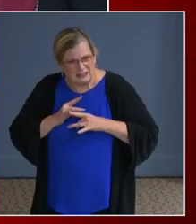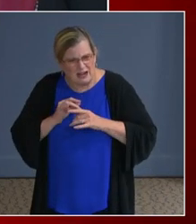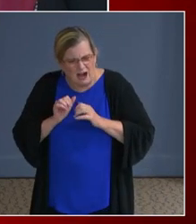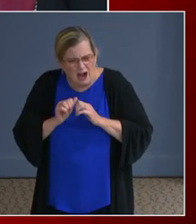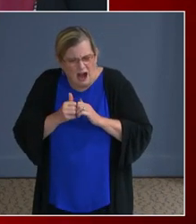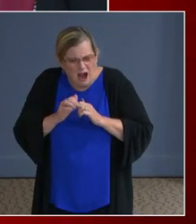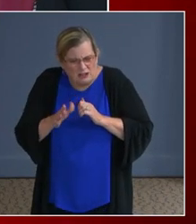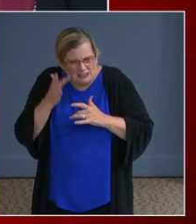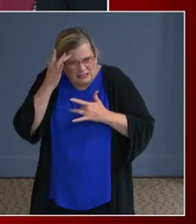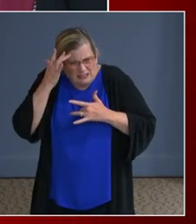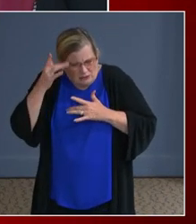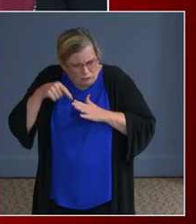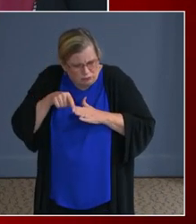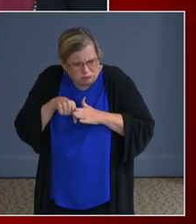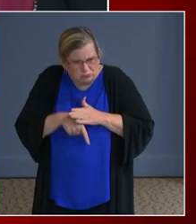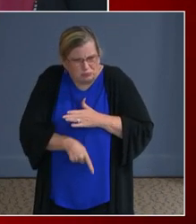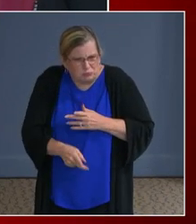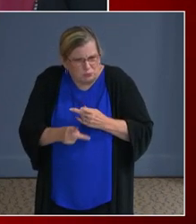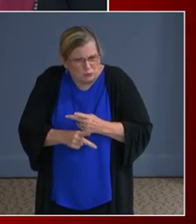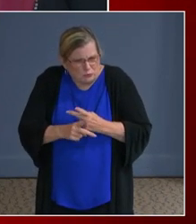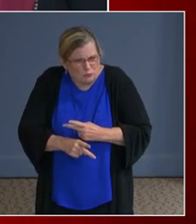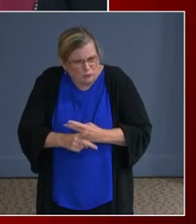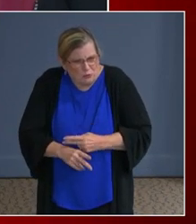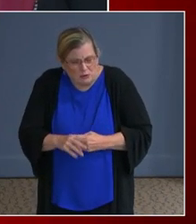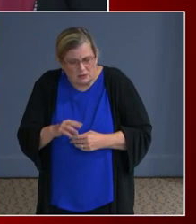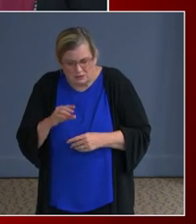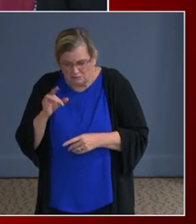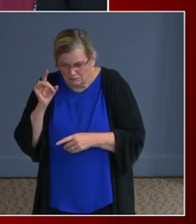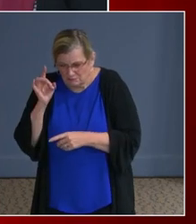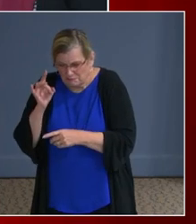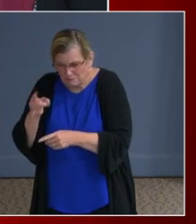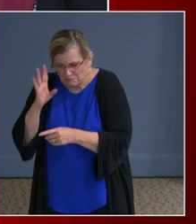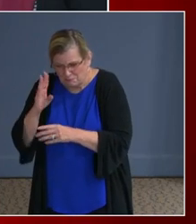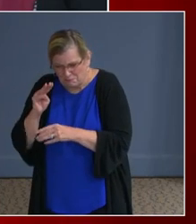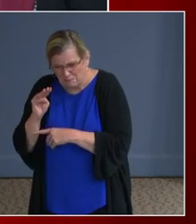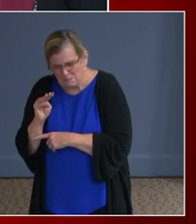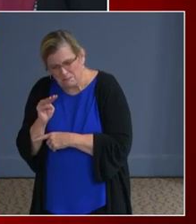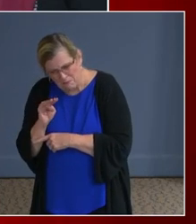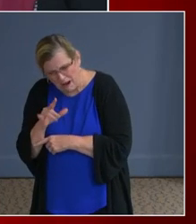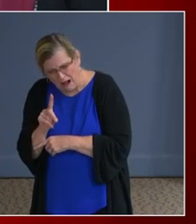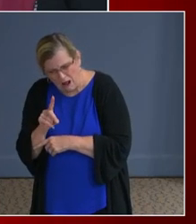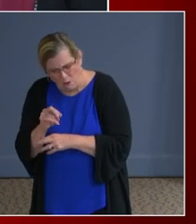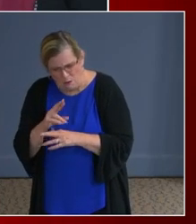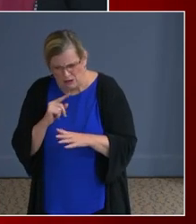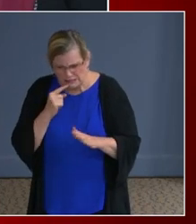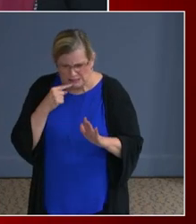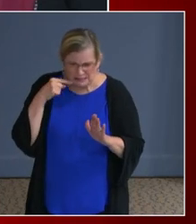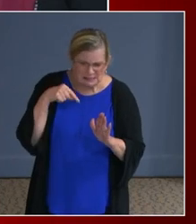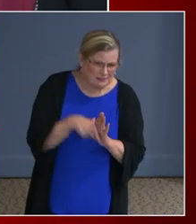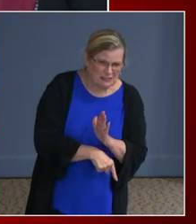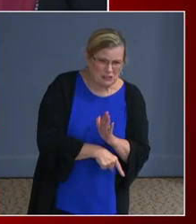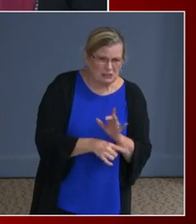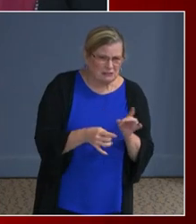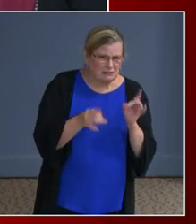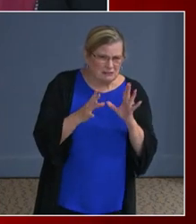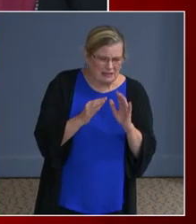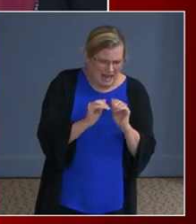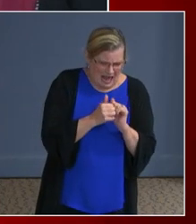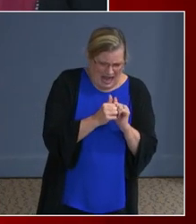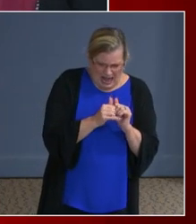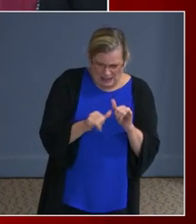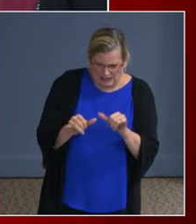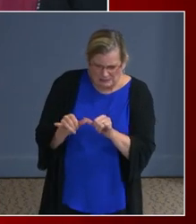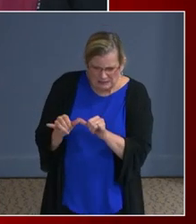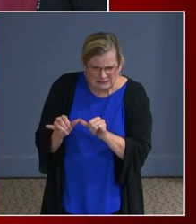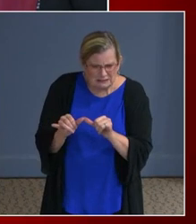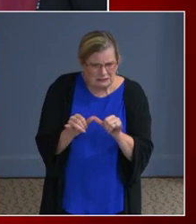disease versus someone having severe disease, which means that they tend to be on a ventilator and hospitalized in an ICU? We